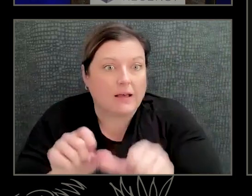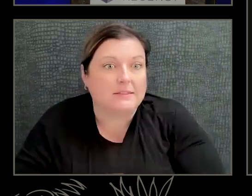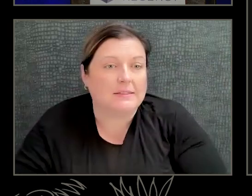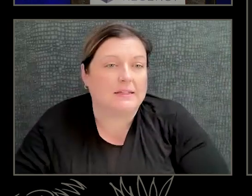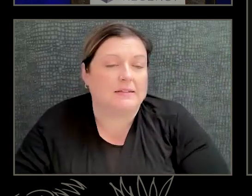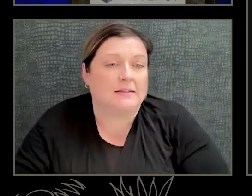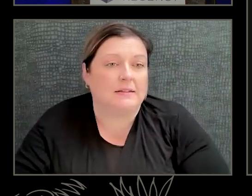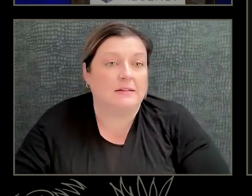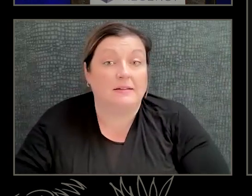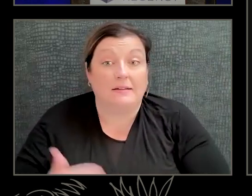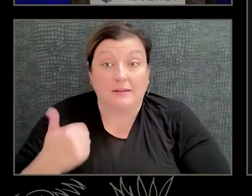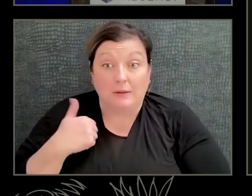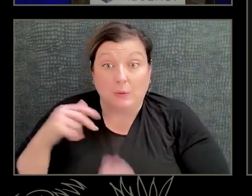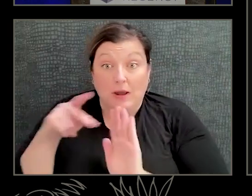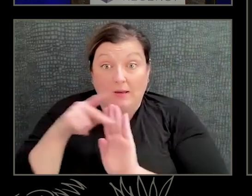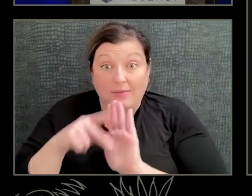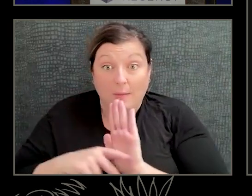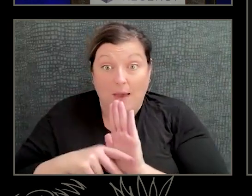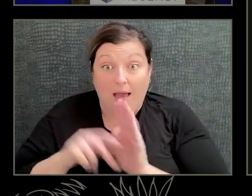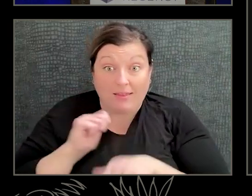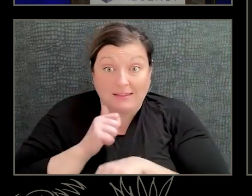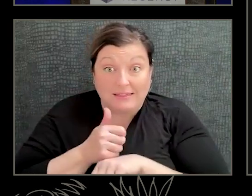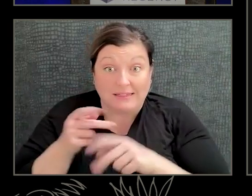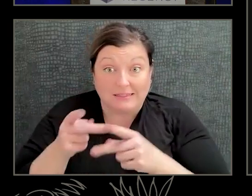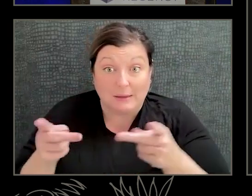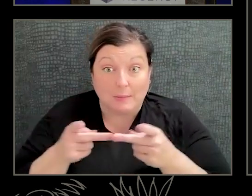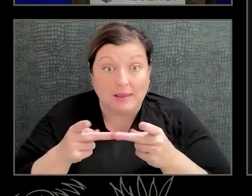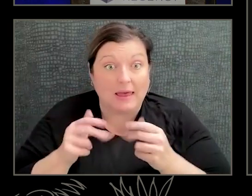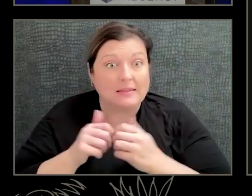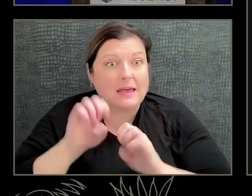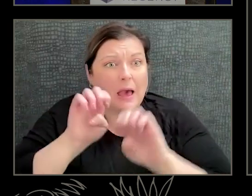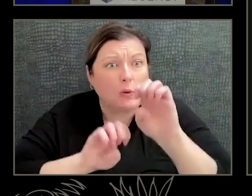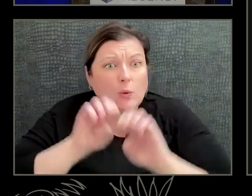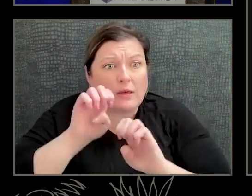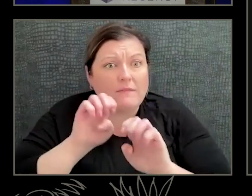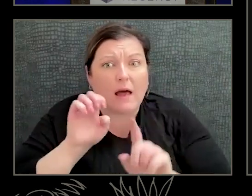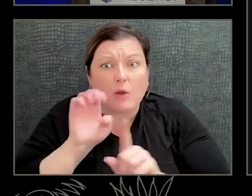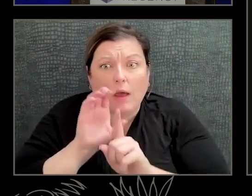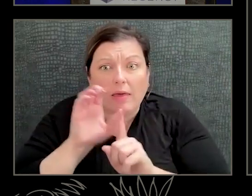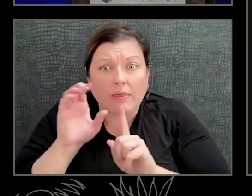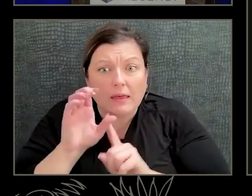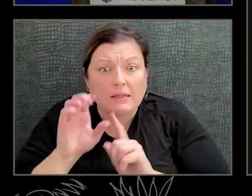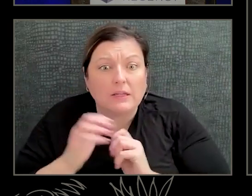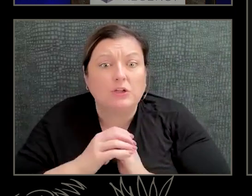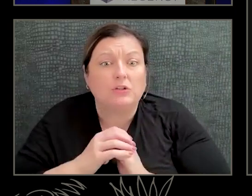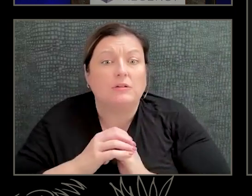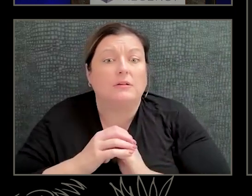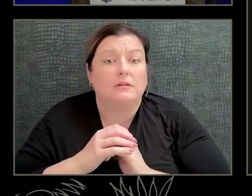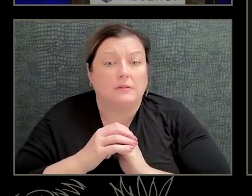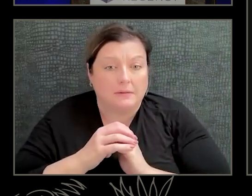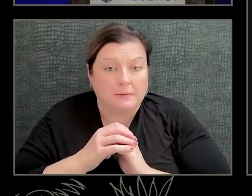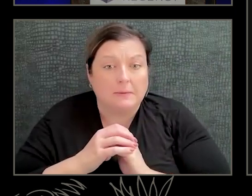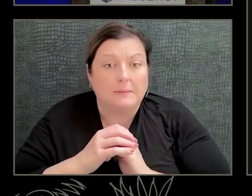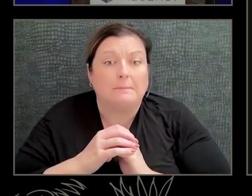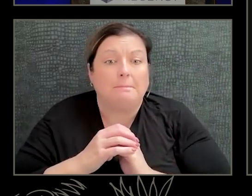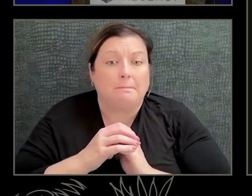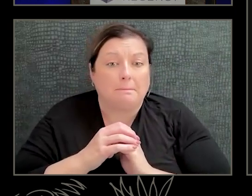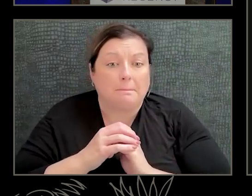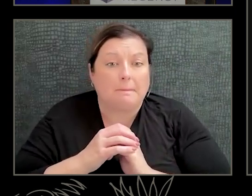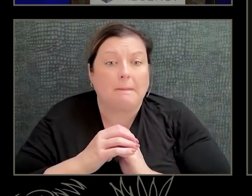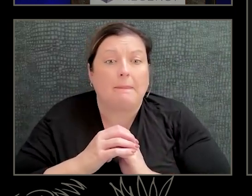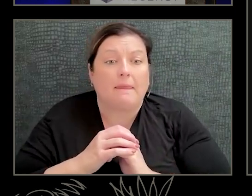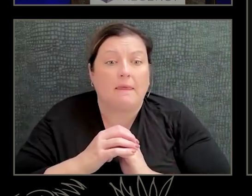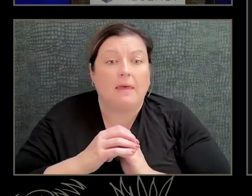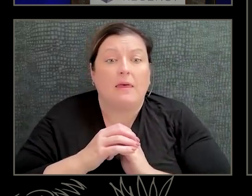Okay, we have the policies in place. How do we evaluate the conditions? There are CEL evaluators available